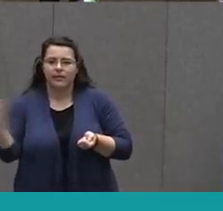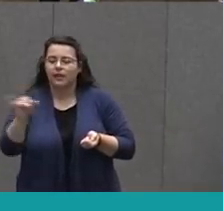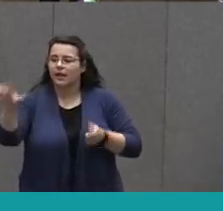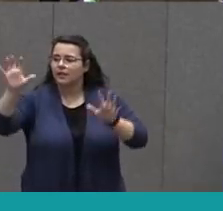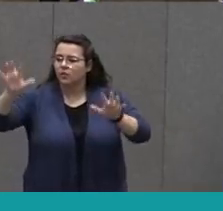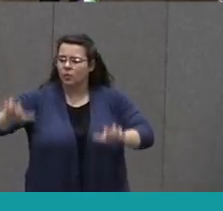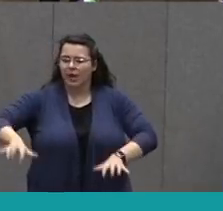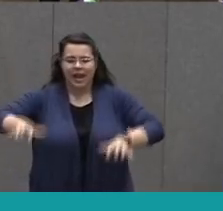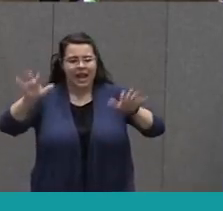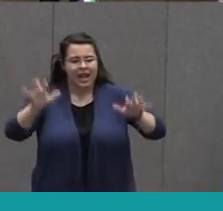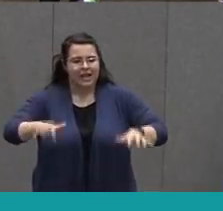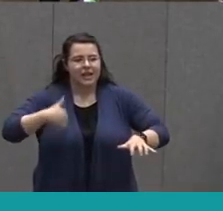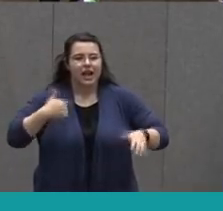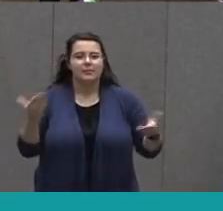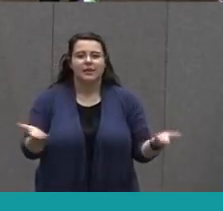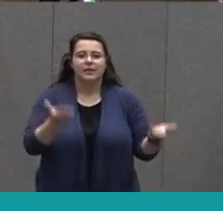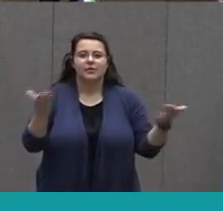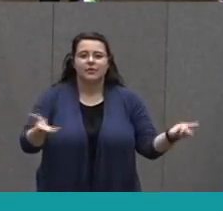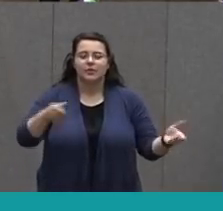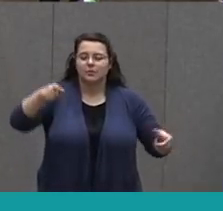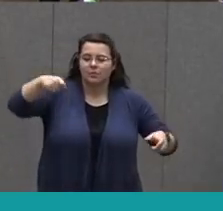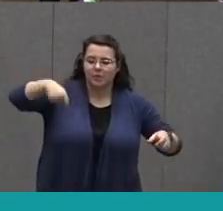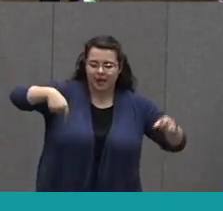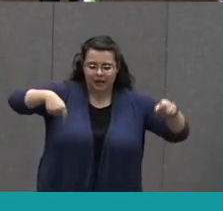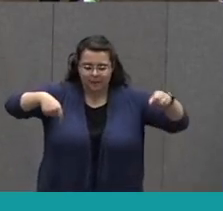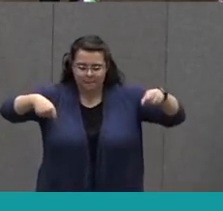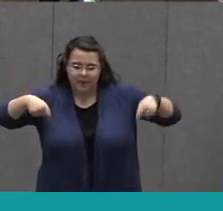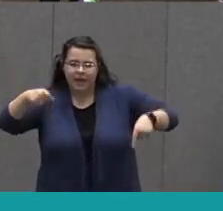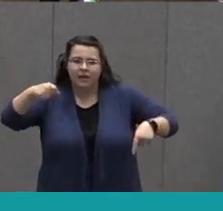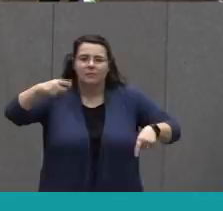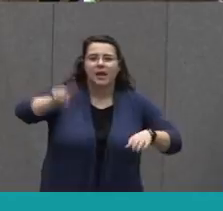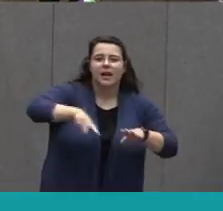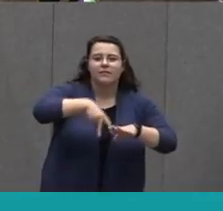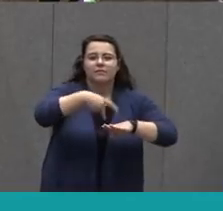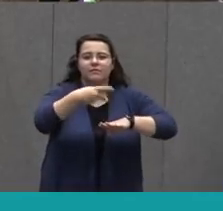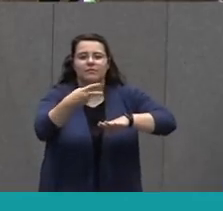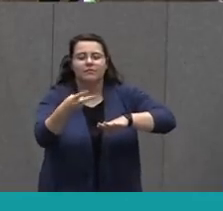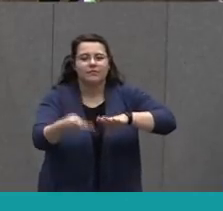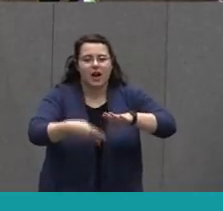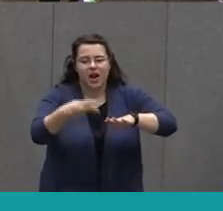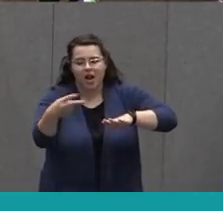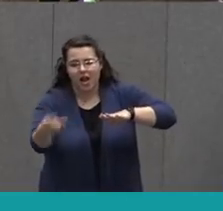rain, I'm here to pour and drip and fall until I'm full.